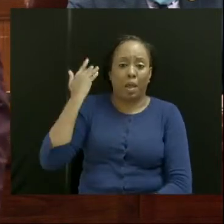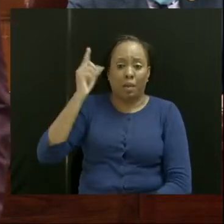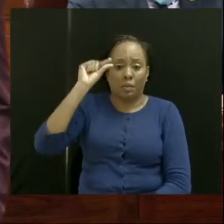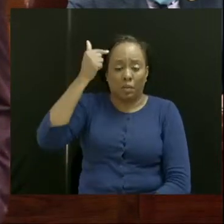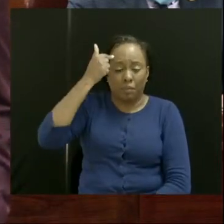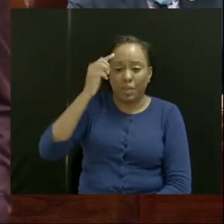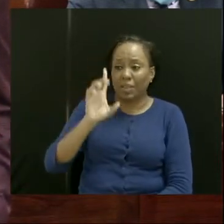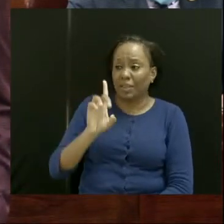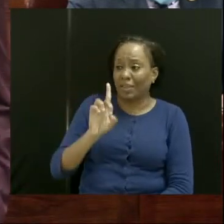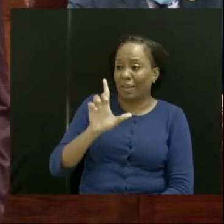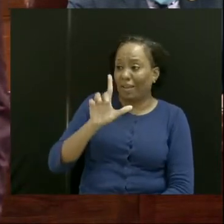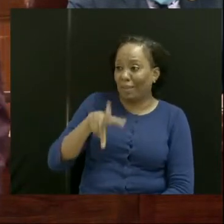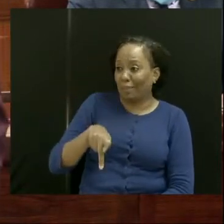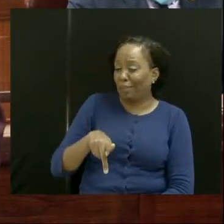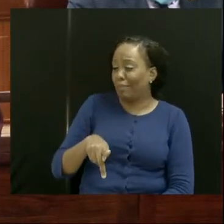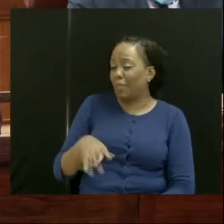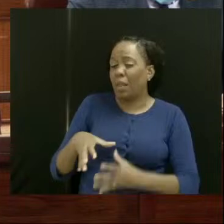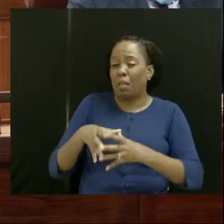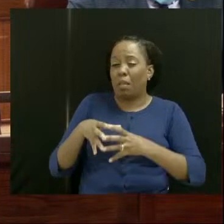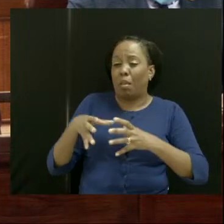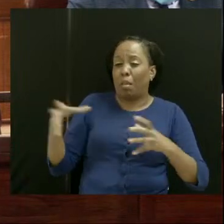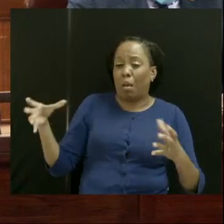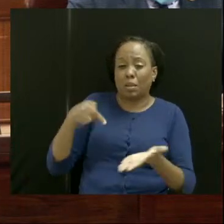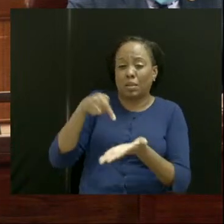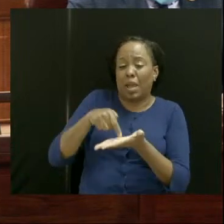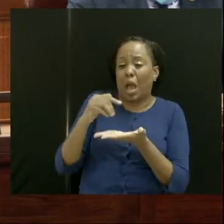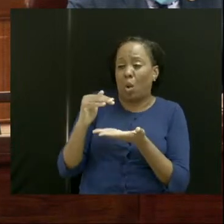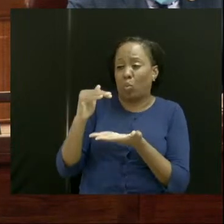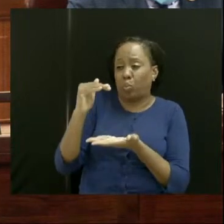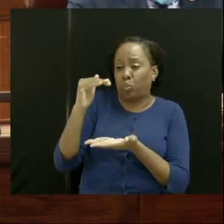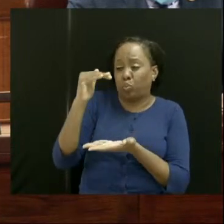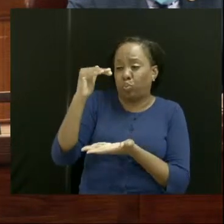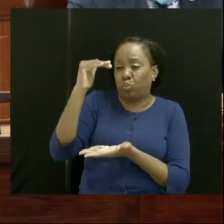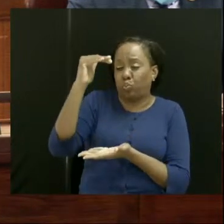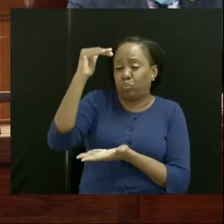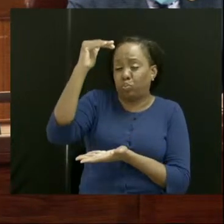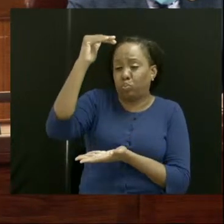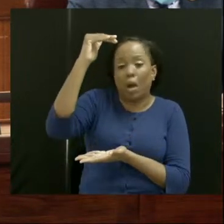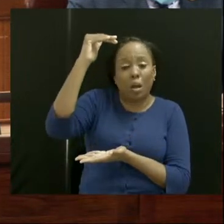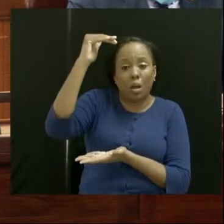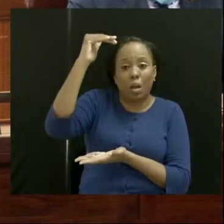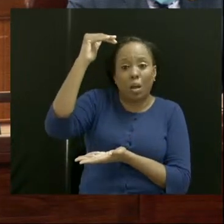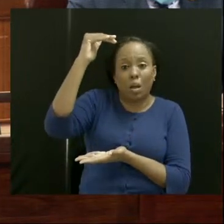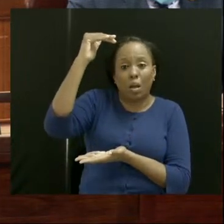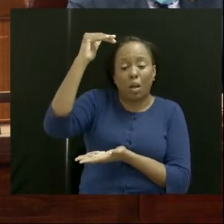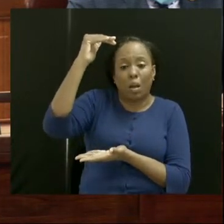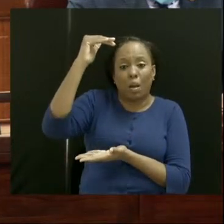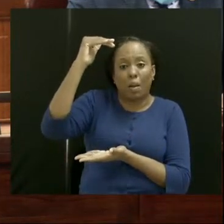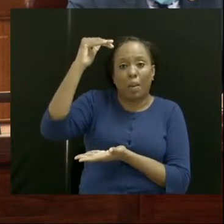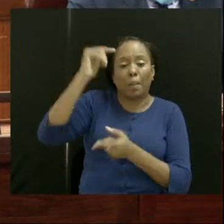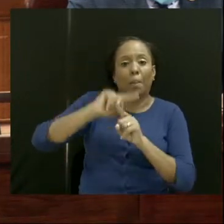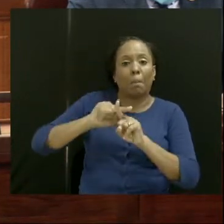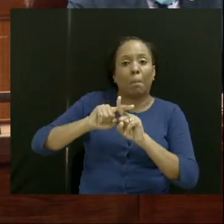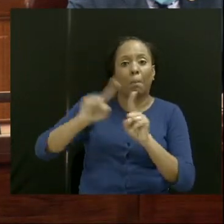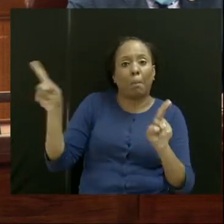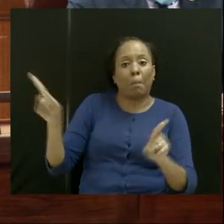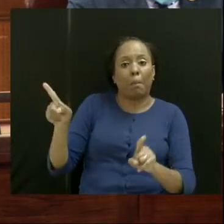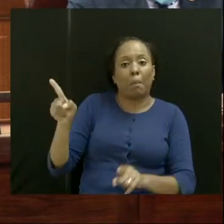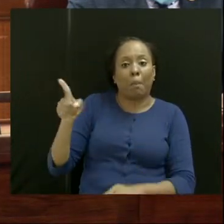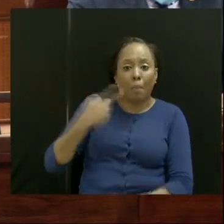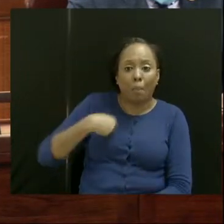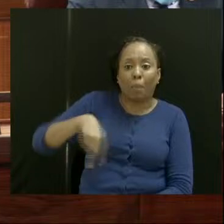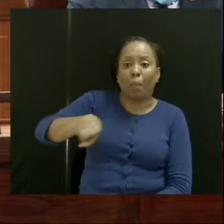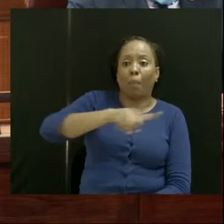allegedly they created. But we do the same thing against that